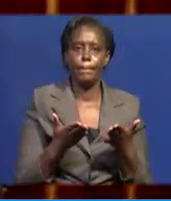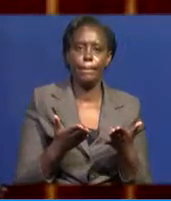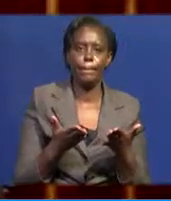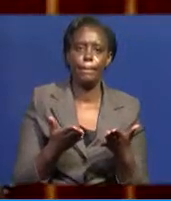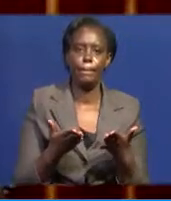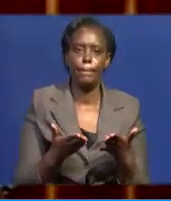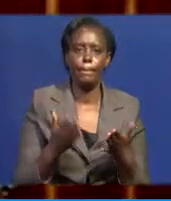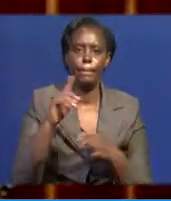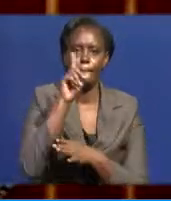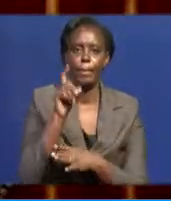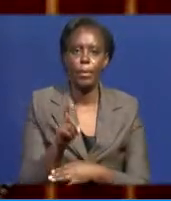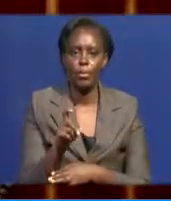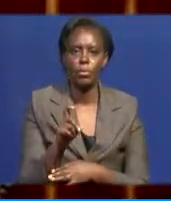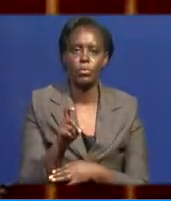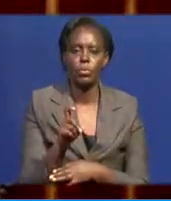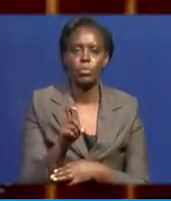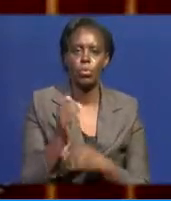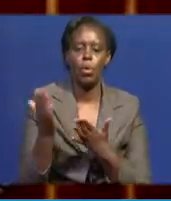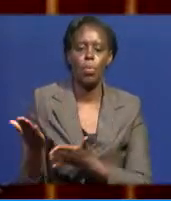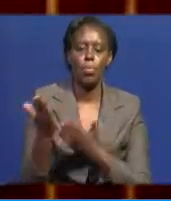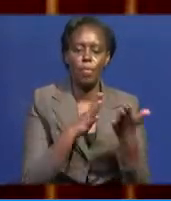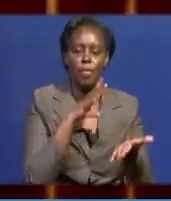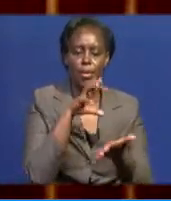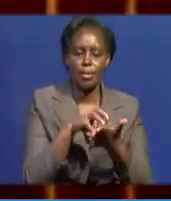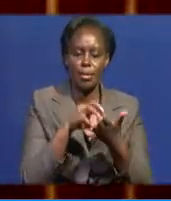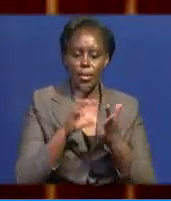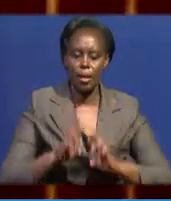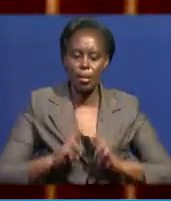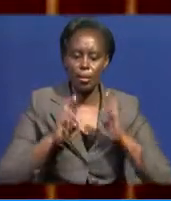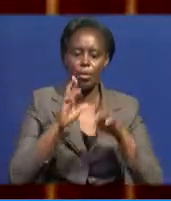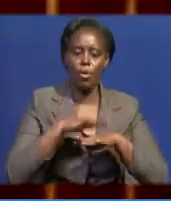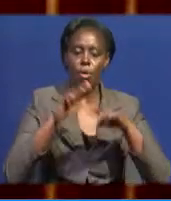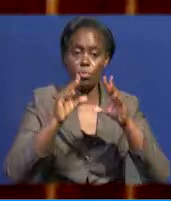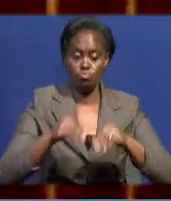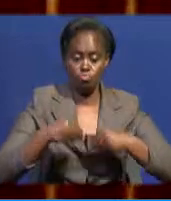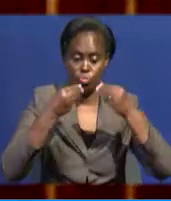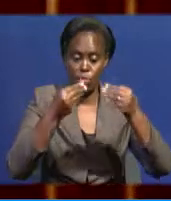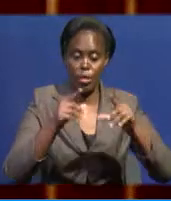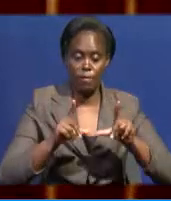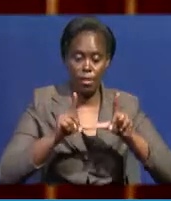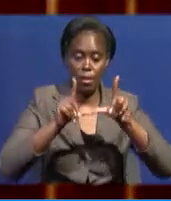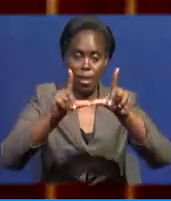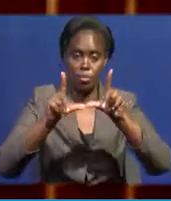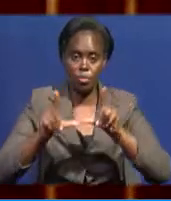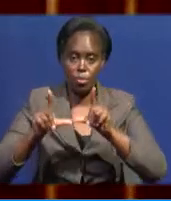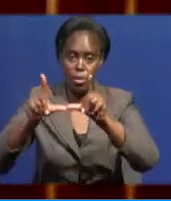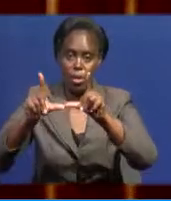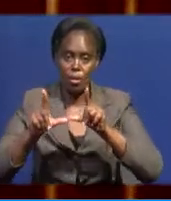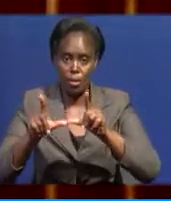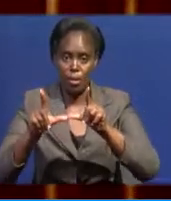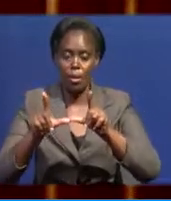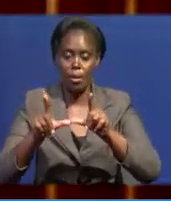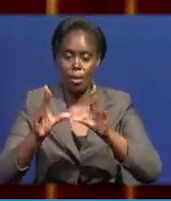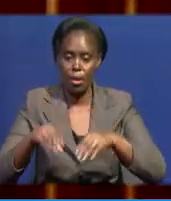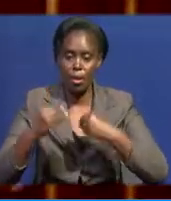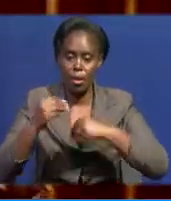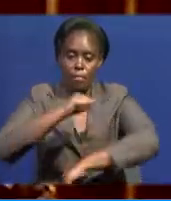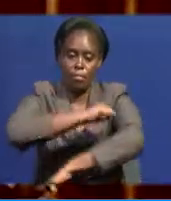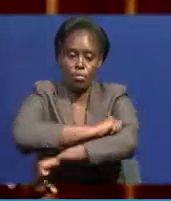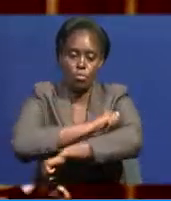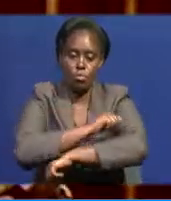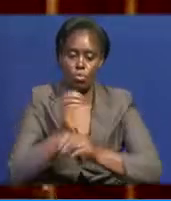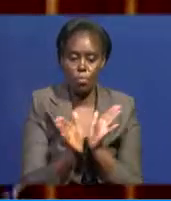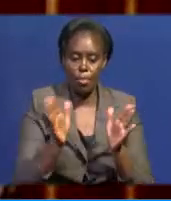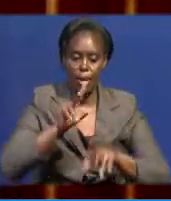to this question, to provide the status report on issuance of the title deeds to public schools, particularly